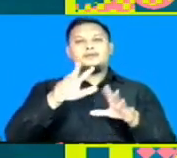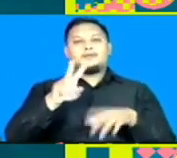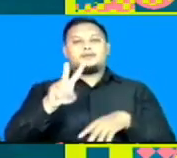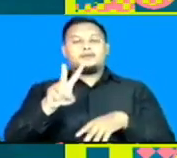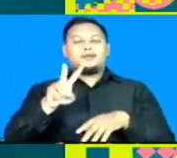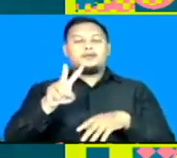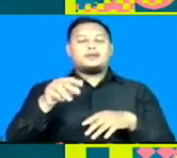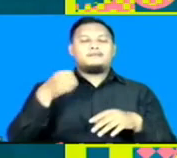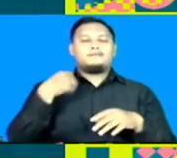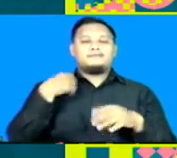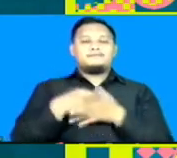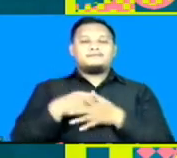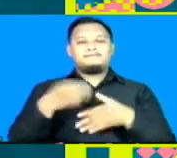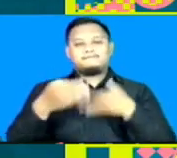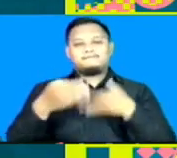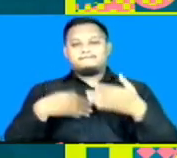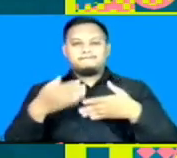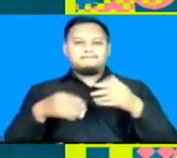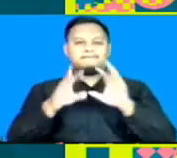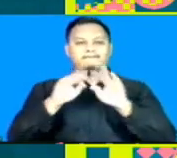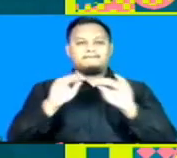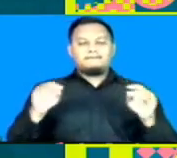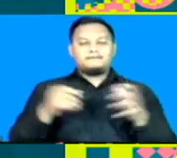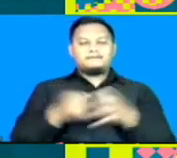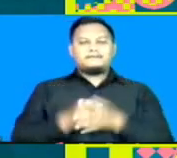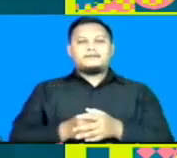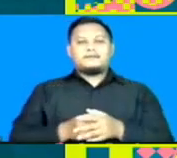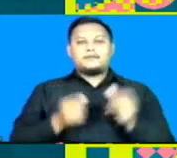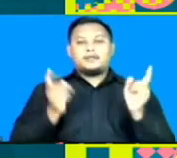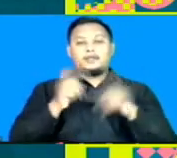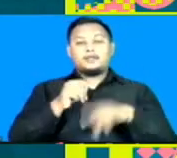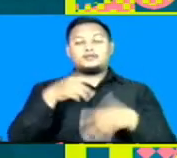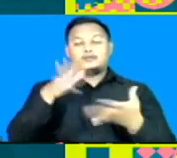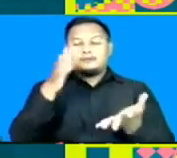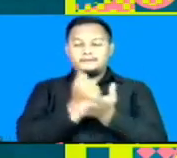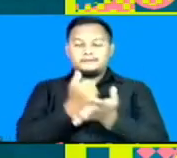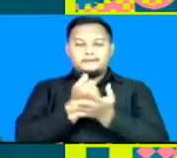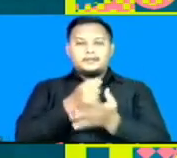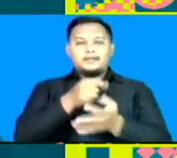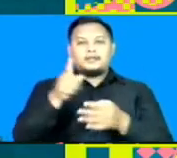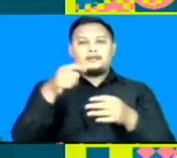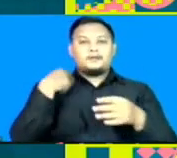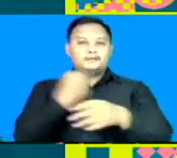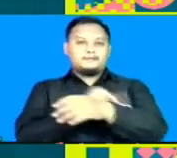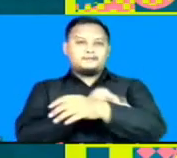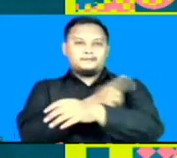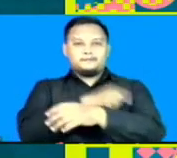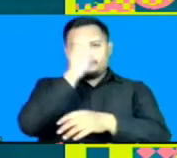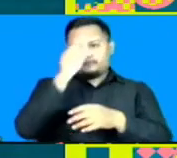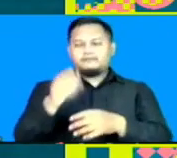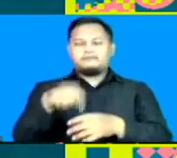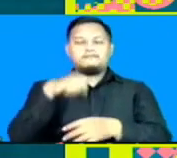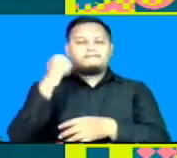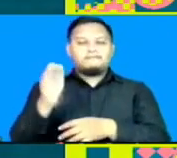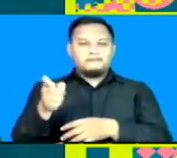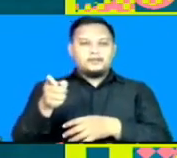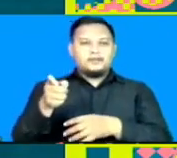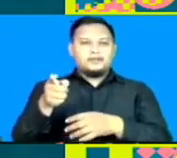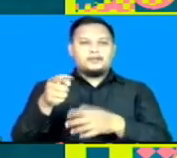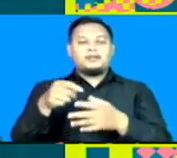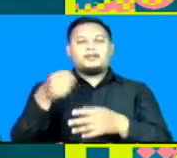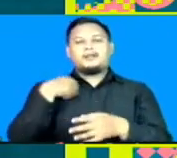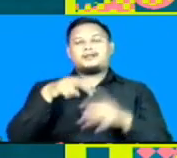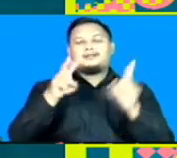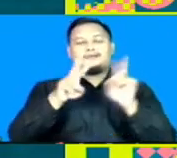is, of course, ability to pay. You were saying only 12% are included, or only